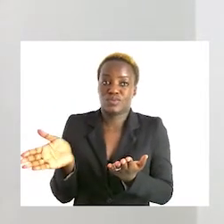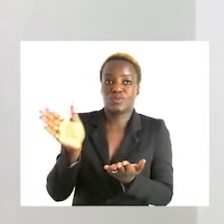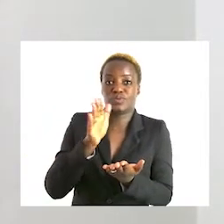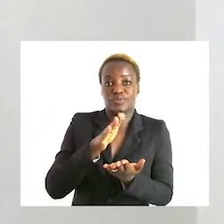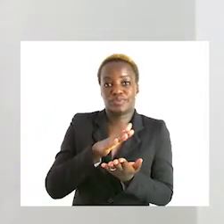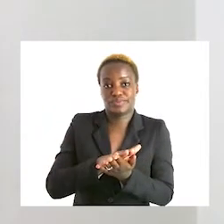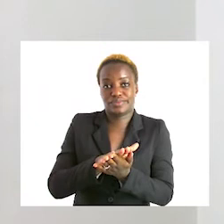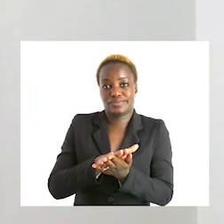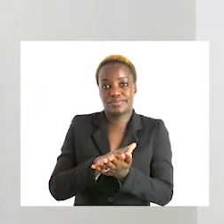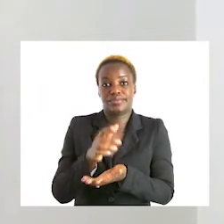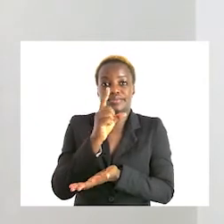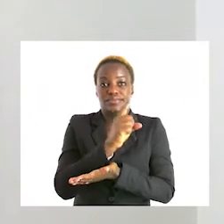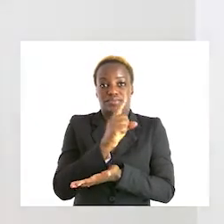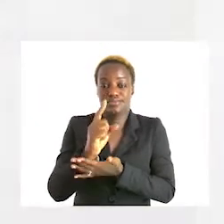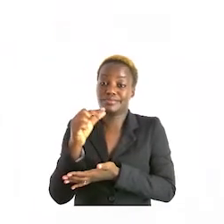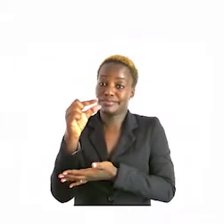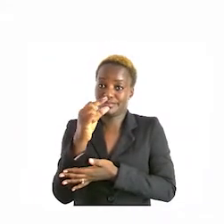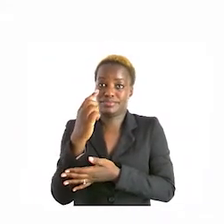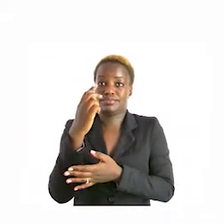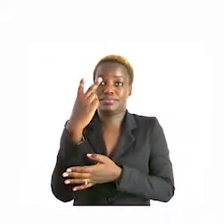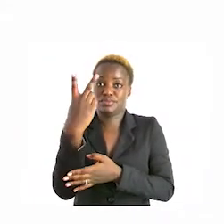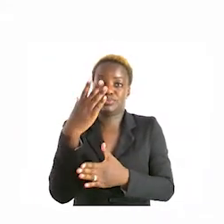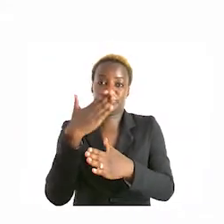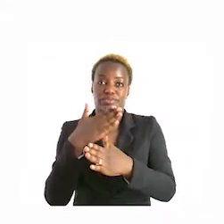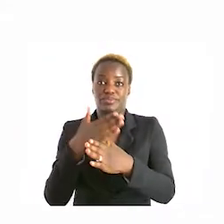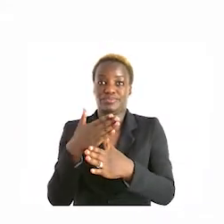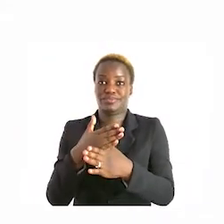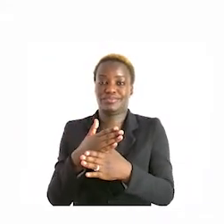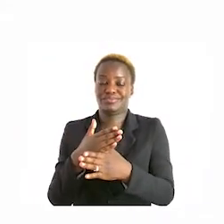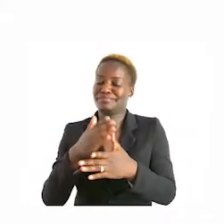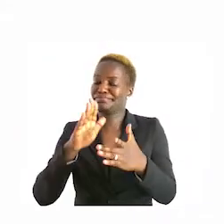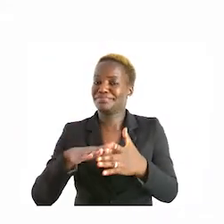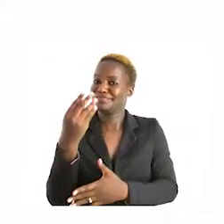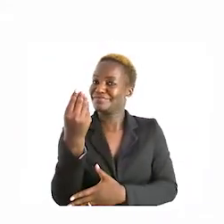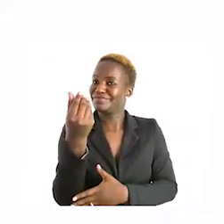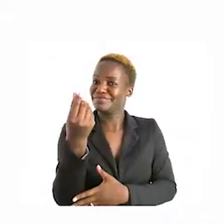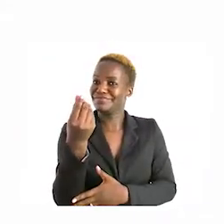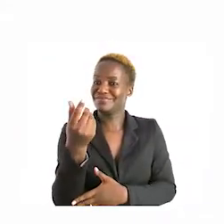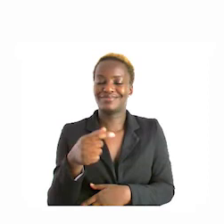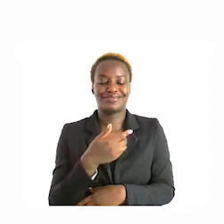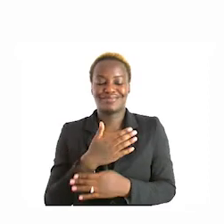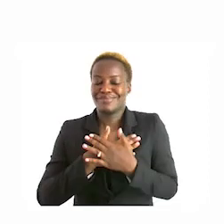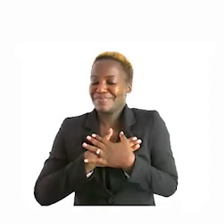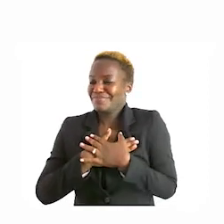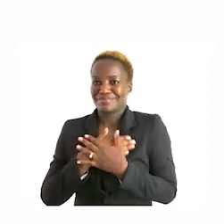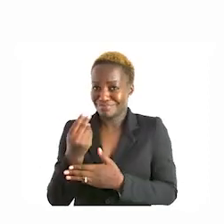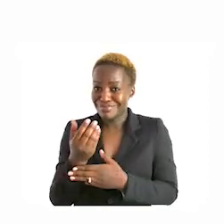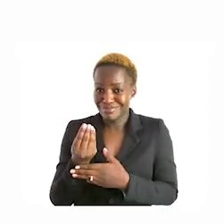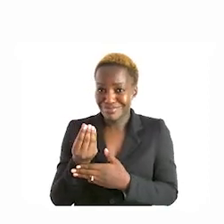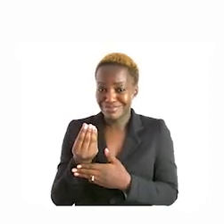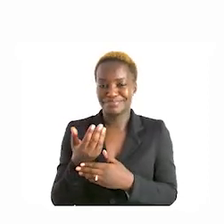page 11, grade 2 level, measuring of money. We all like money, don't we? All